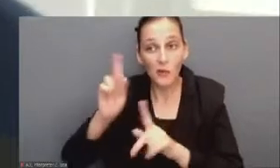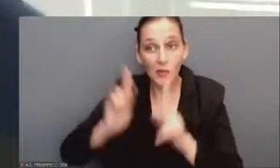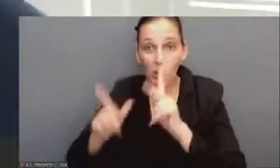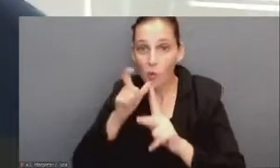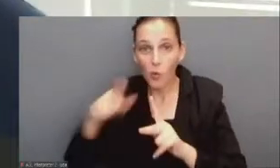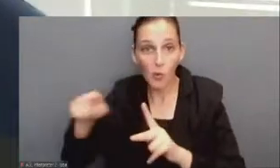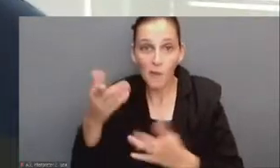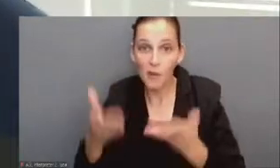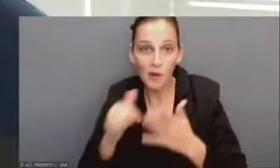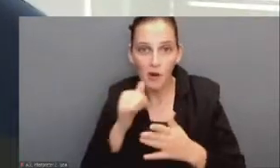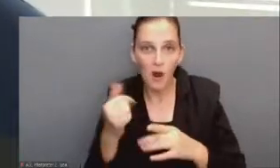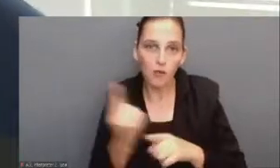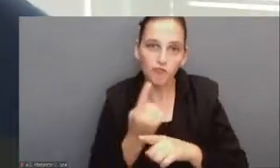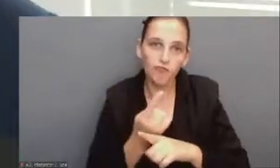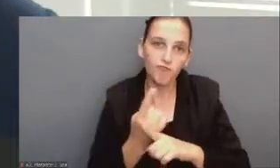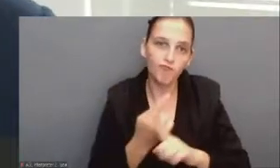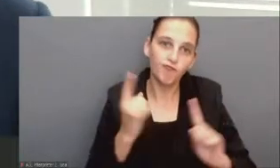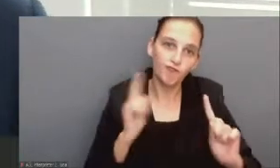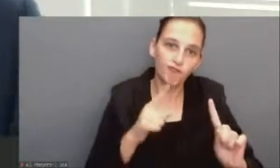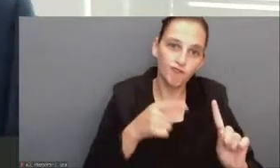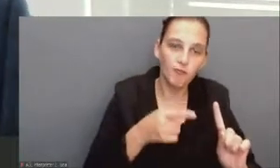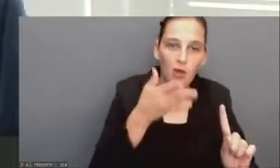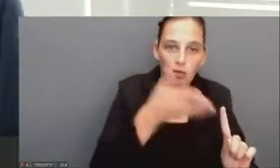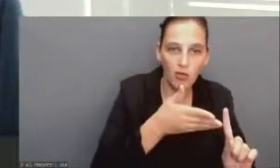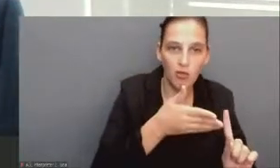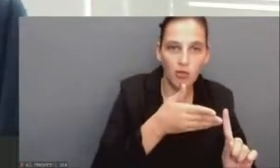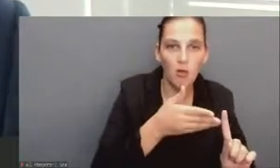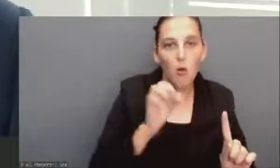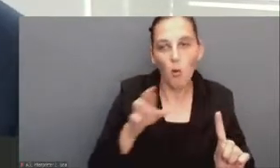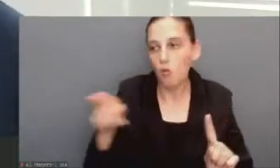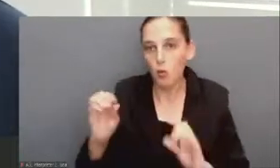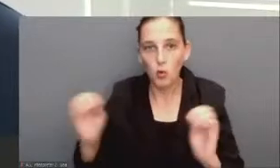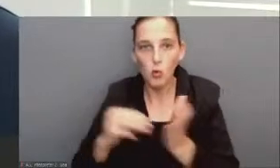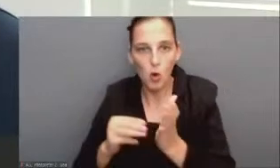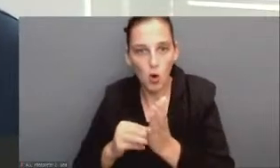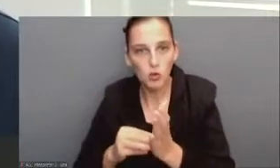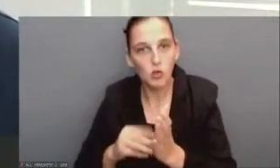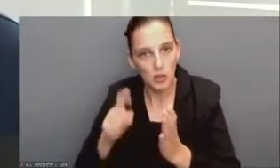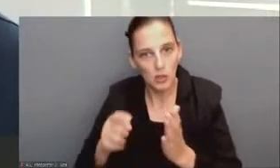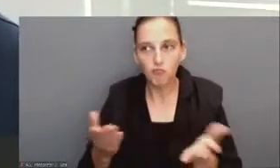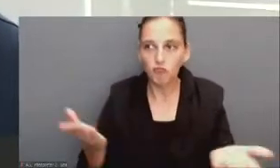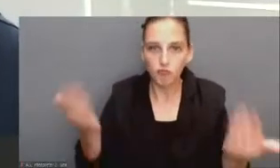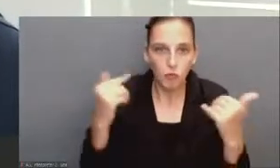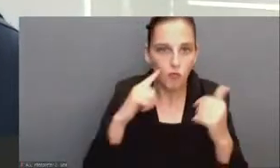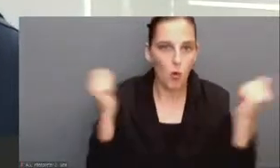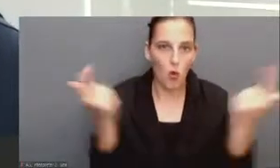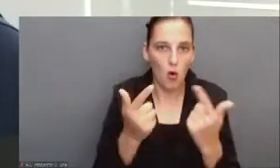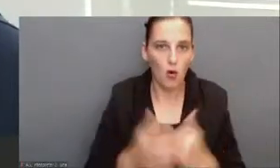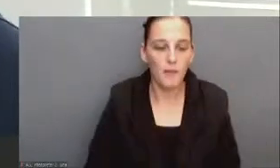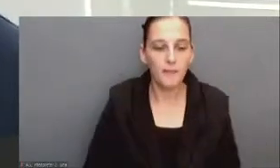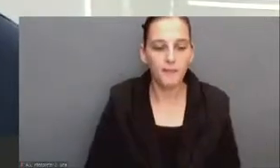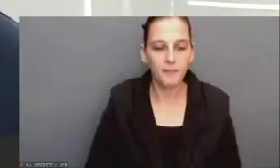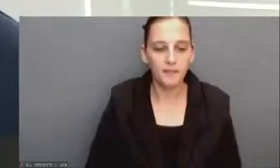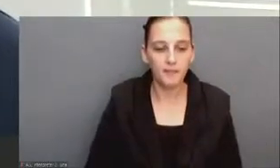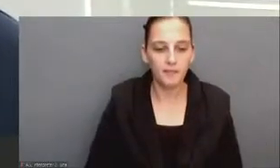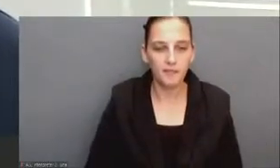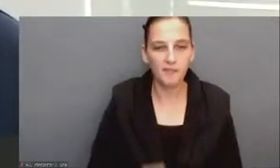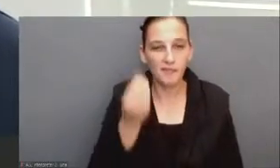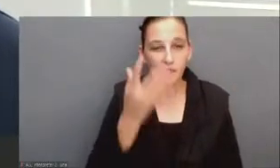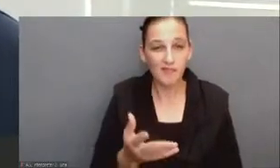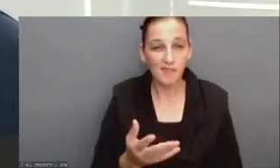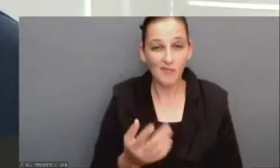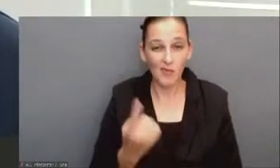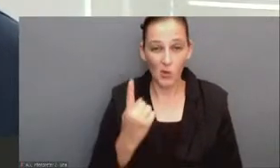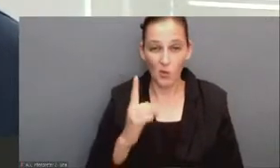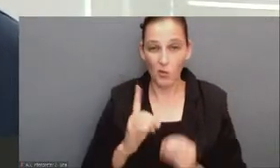provider. As I come to the end, I want to address a couple other things. One issue which is timely is infrastructure.